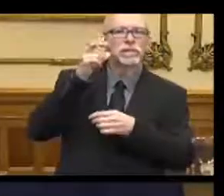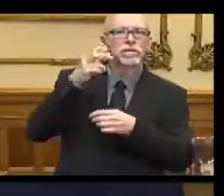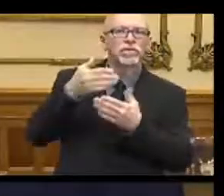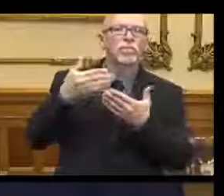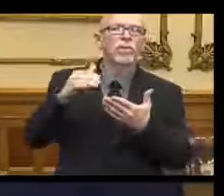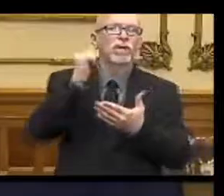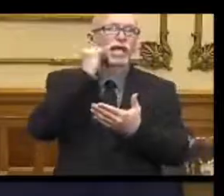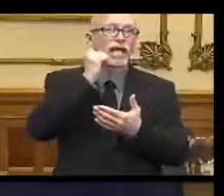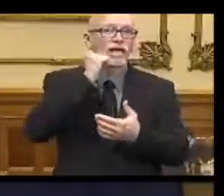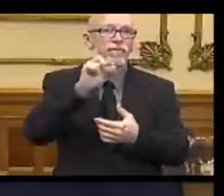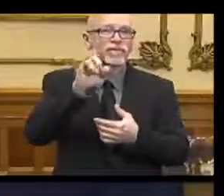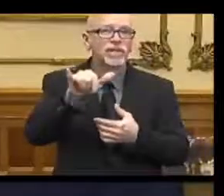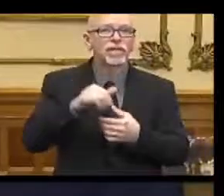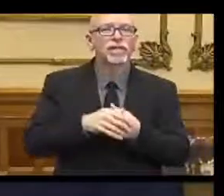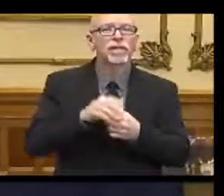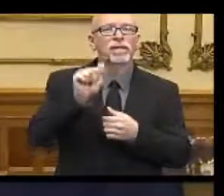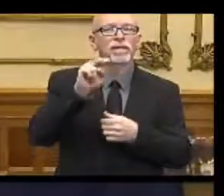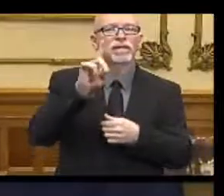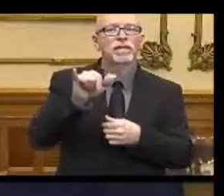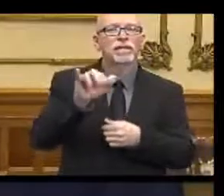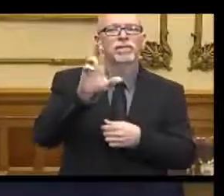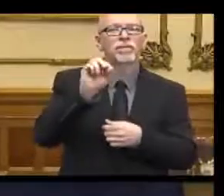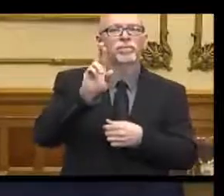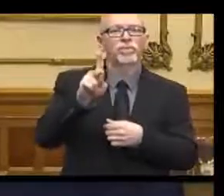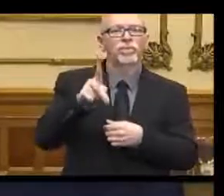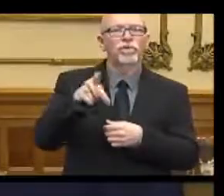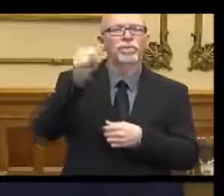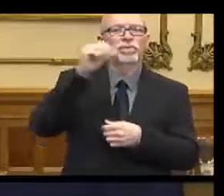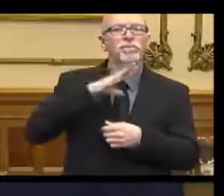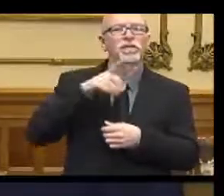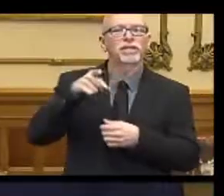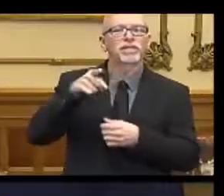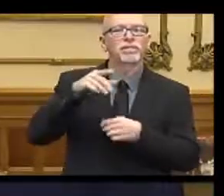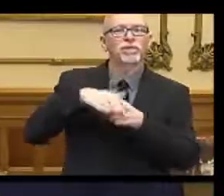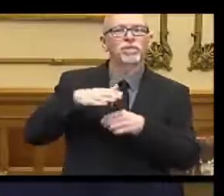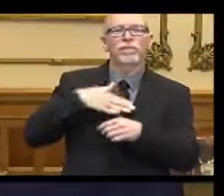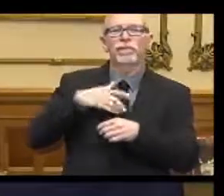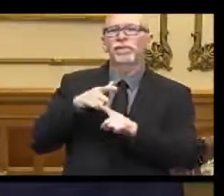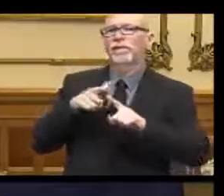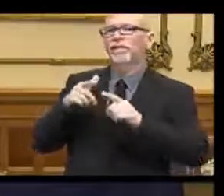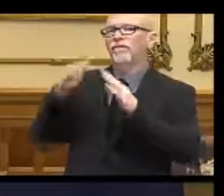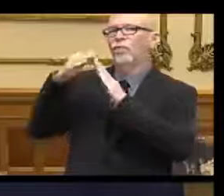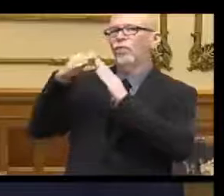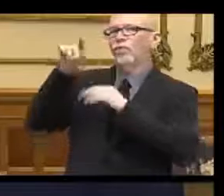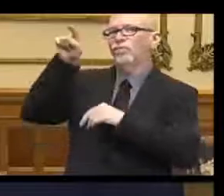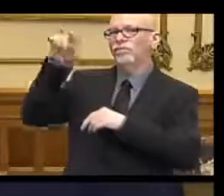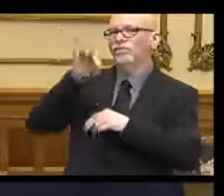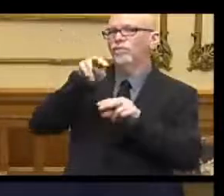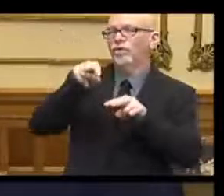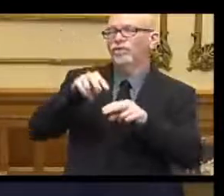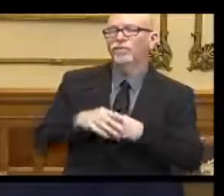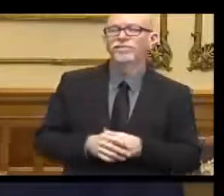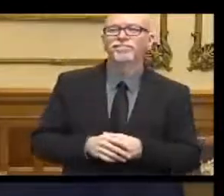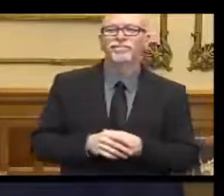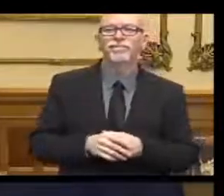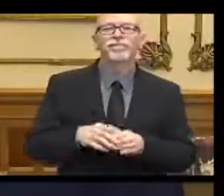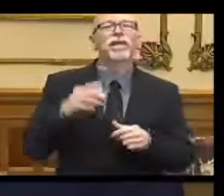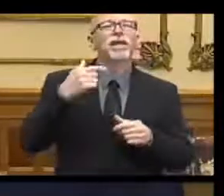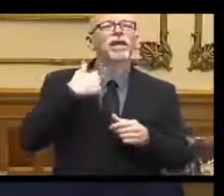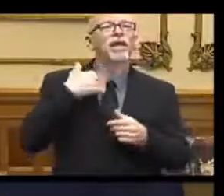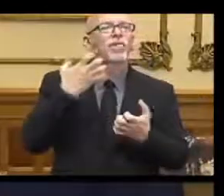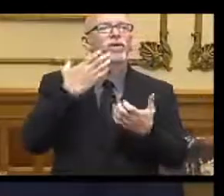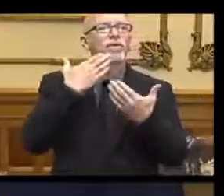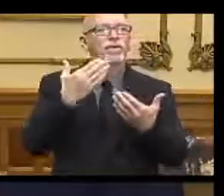almost every day is Andy Rourke, the gentleman up on my left-hand corner if you're watching. And I just